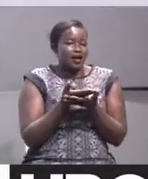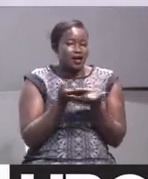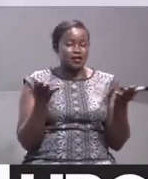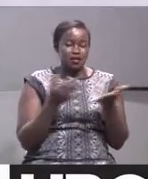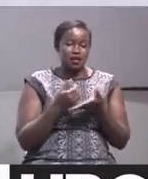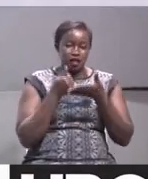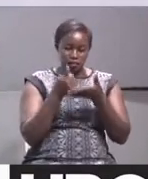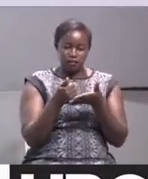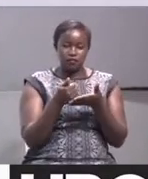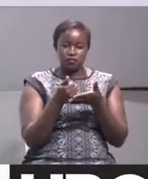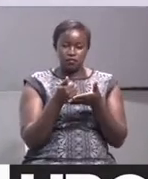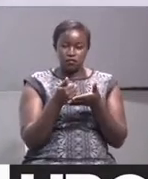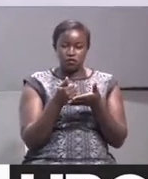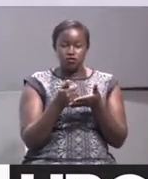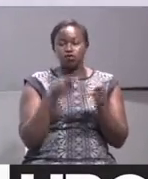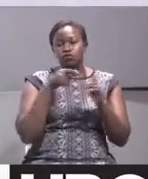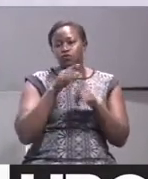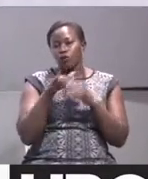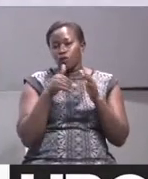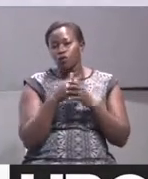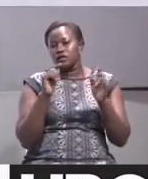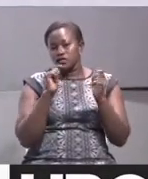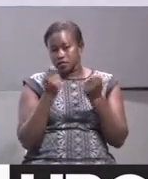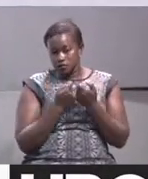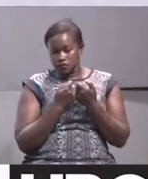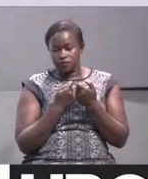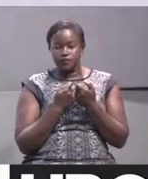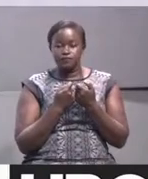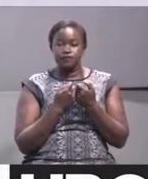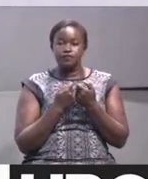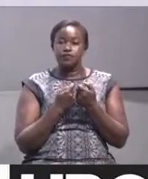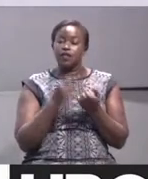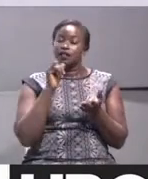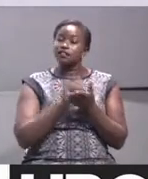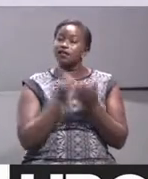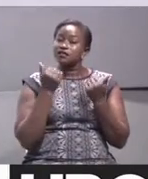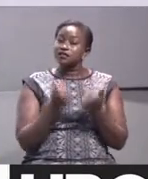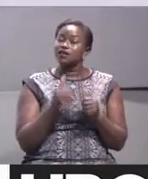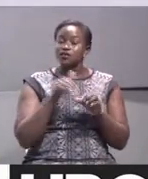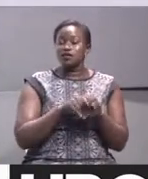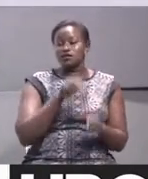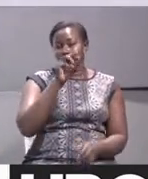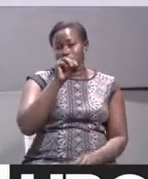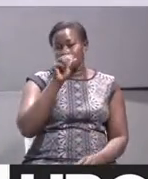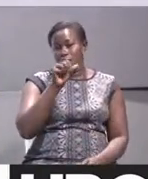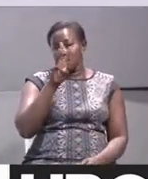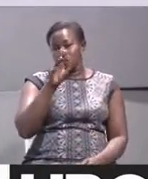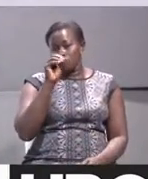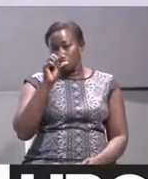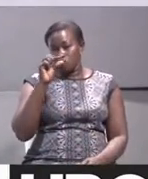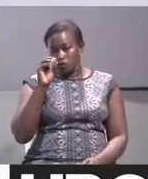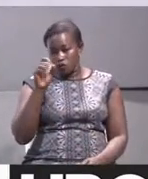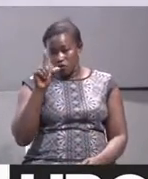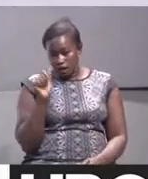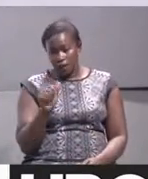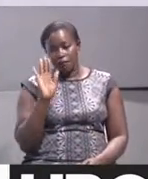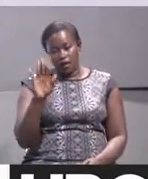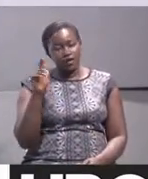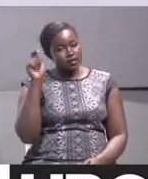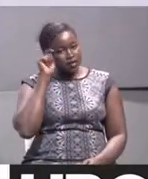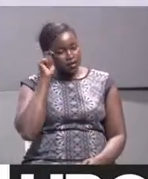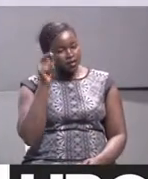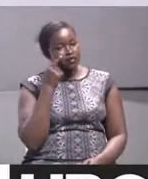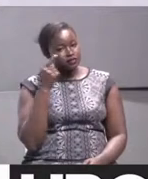help to all teams, that now in Maogola, they have seen their talents. They